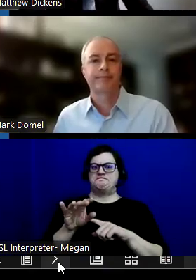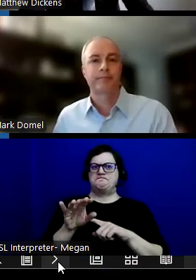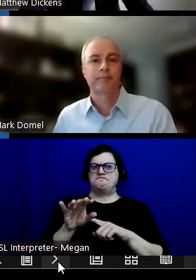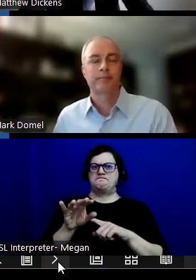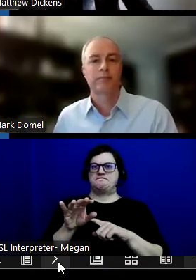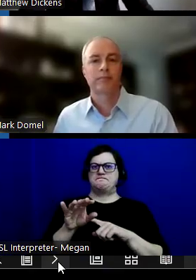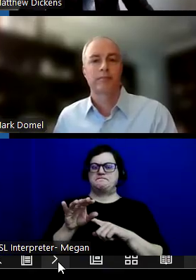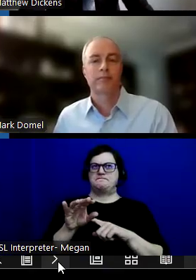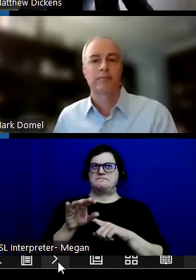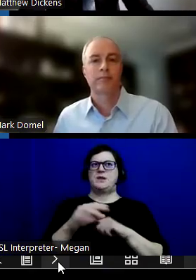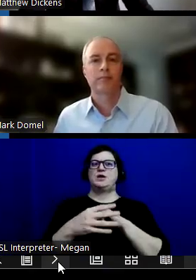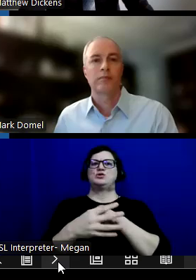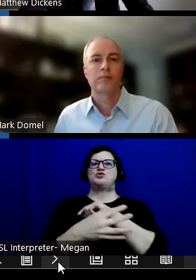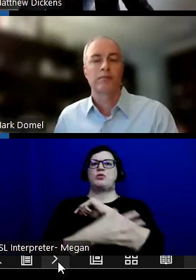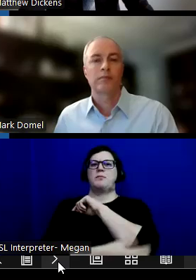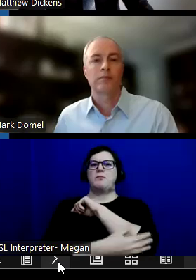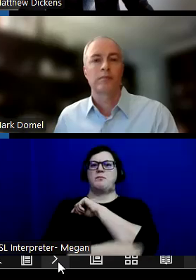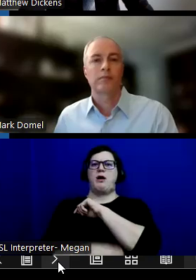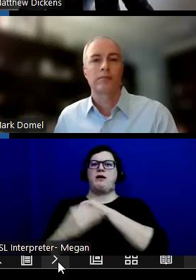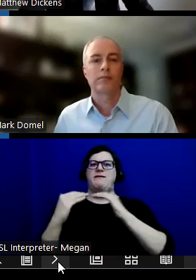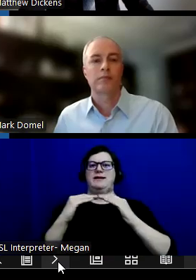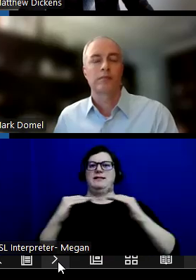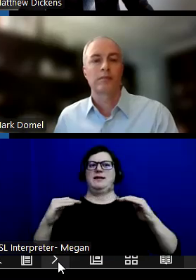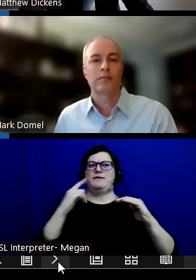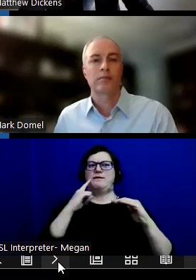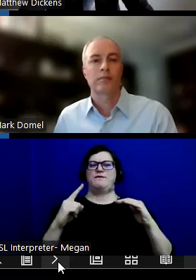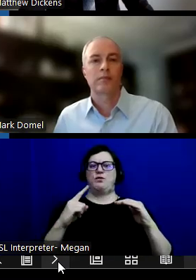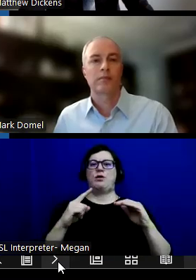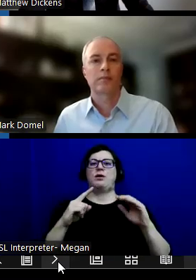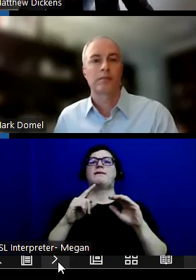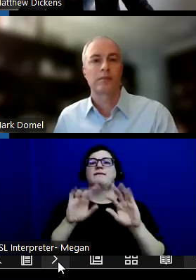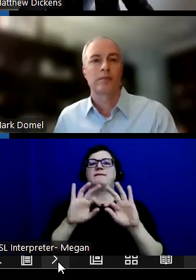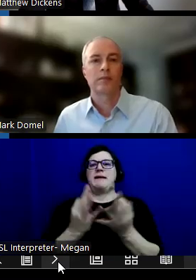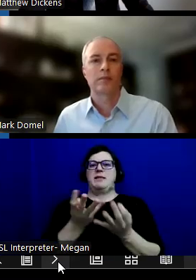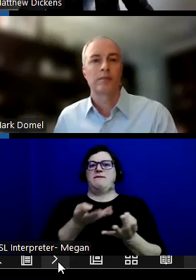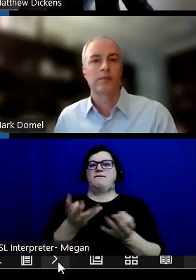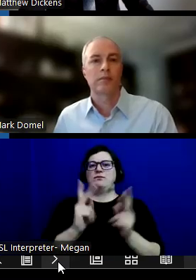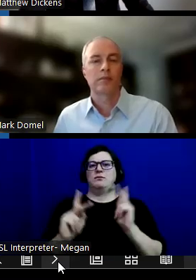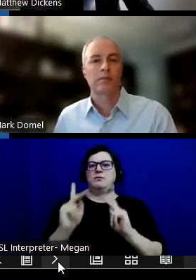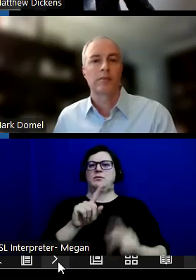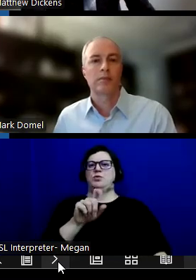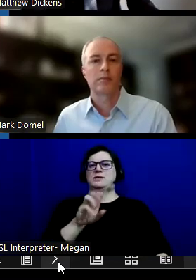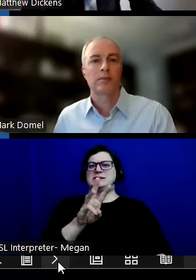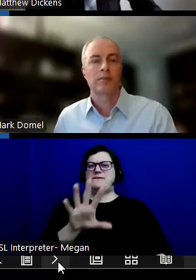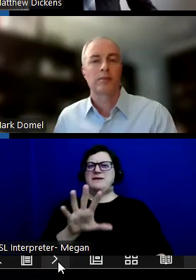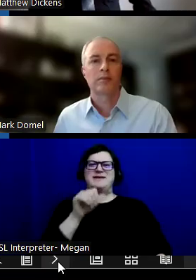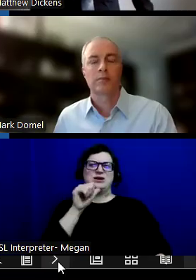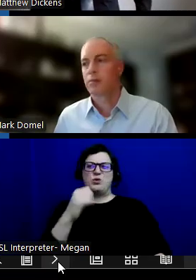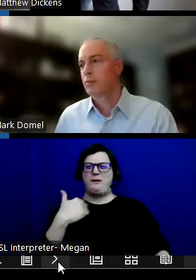of the poverty level for a family of 4 is 165. I don't have the whole chart in front of me, but it is